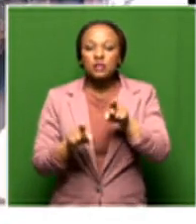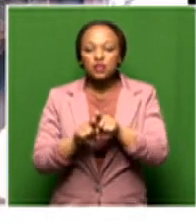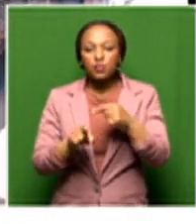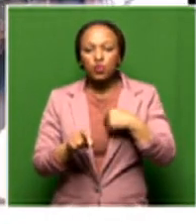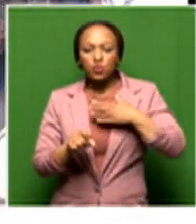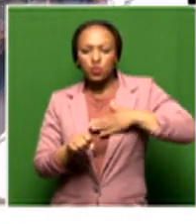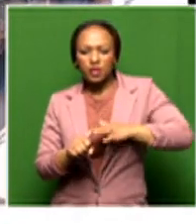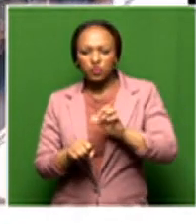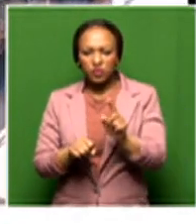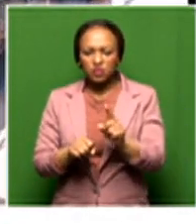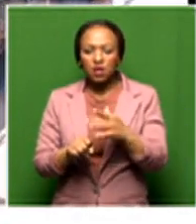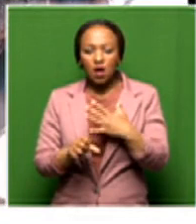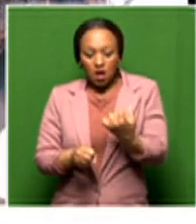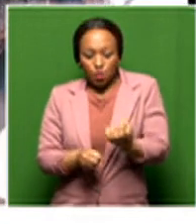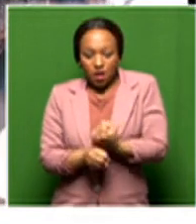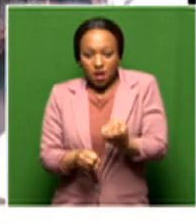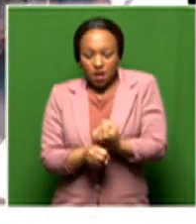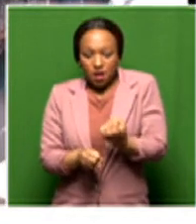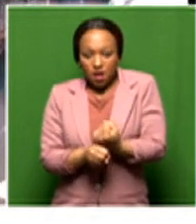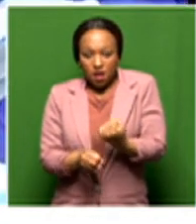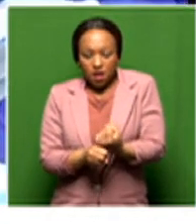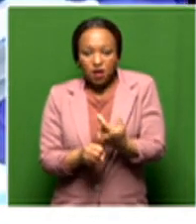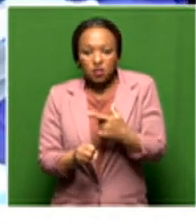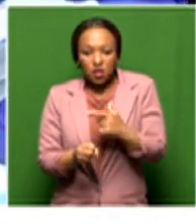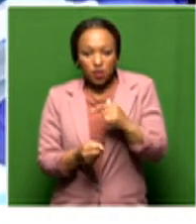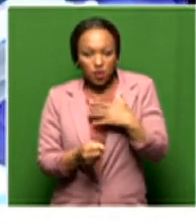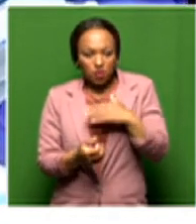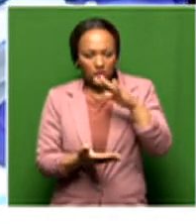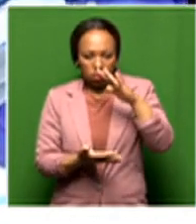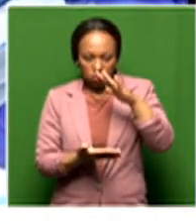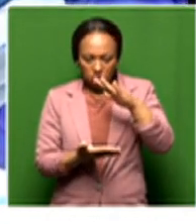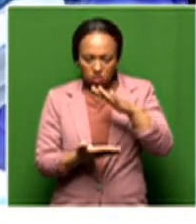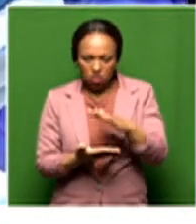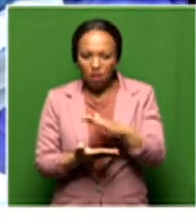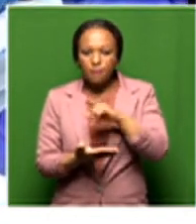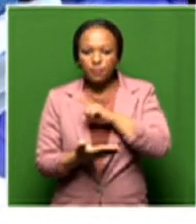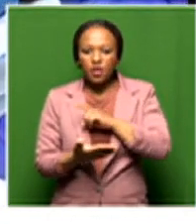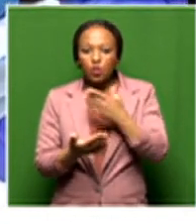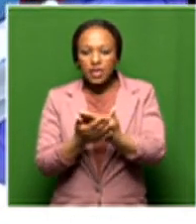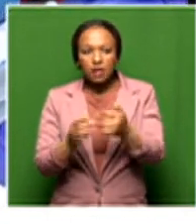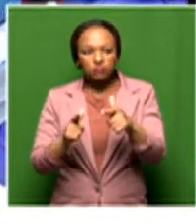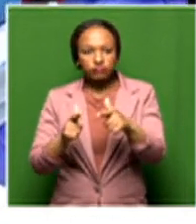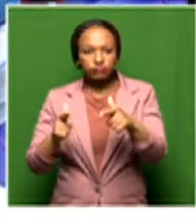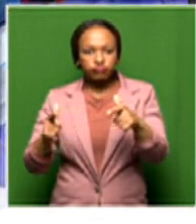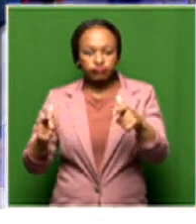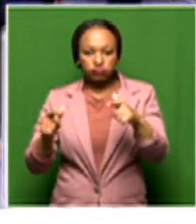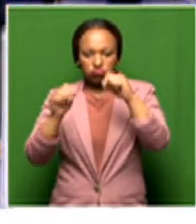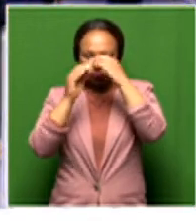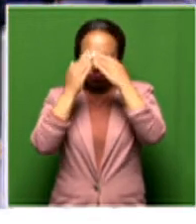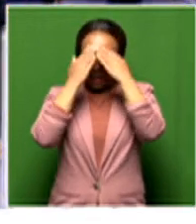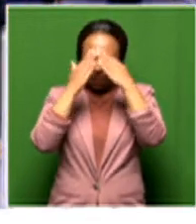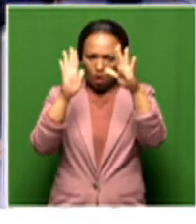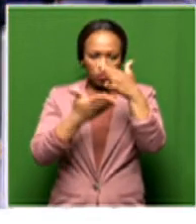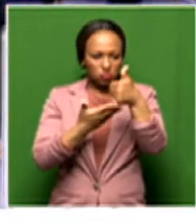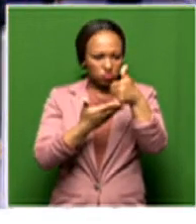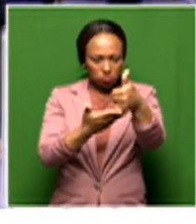to ensure that our efforts are actually off scale, so they can actually be a broad and big impact in terms